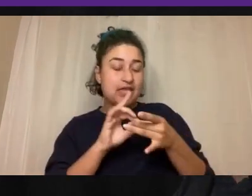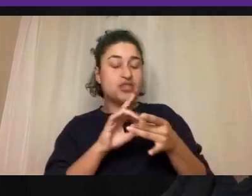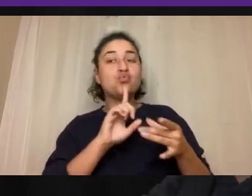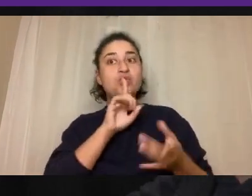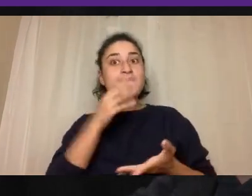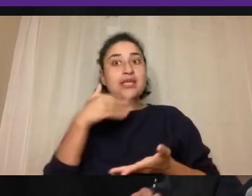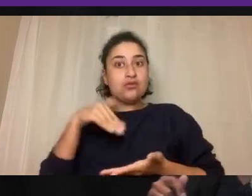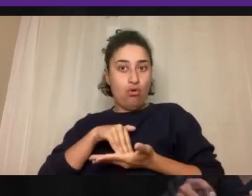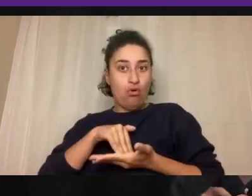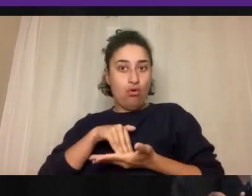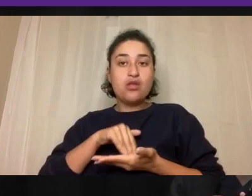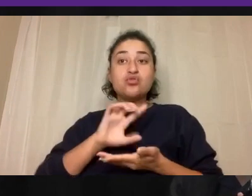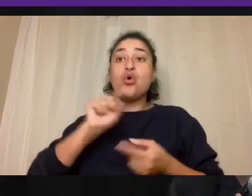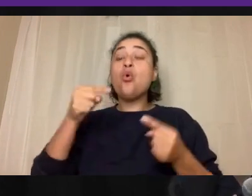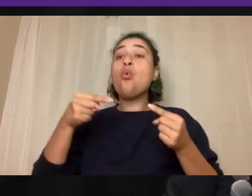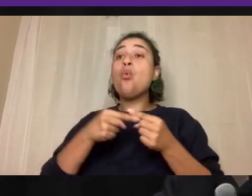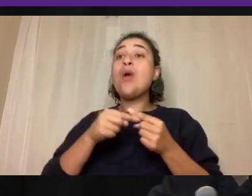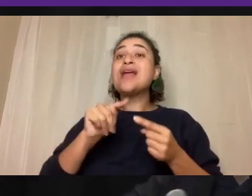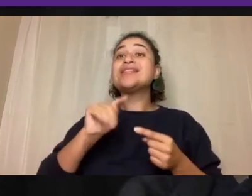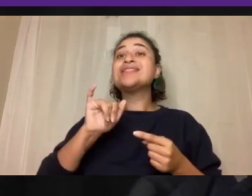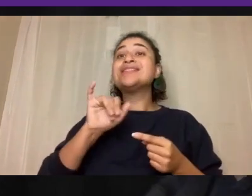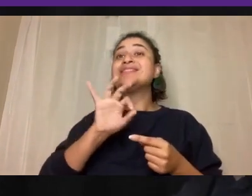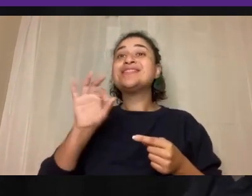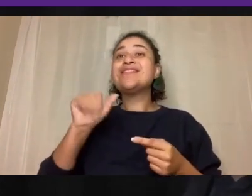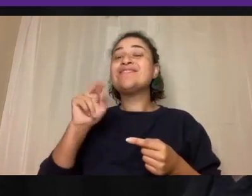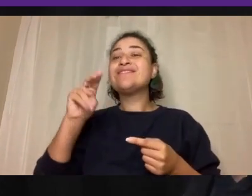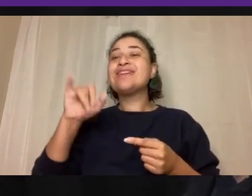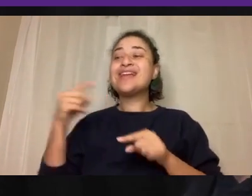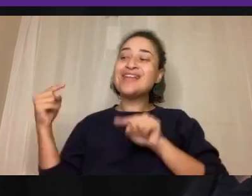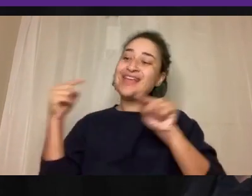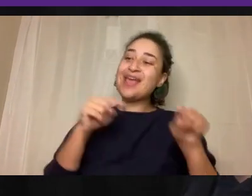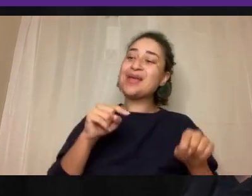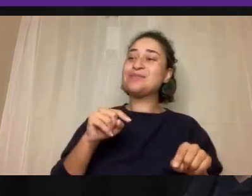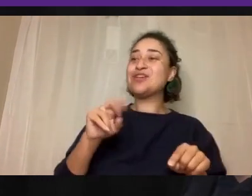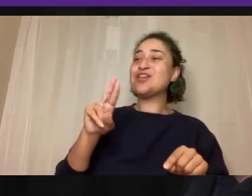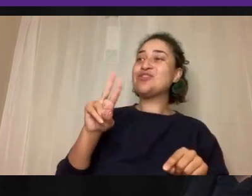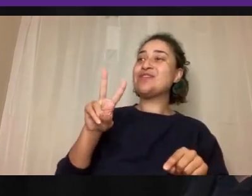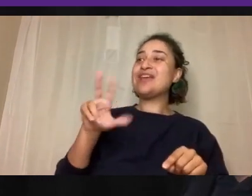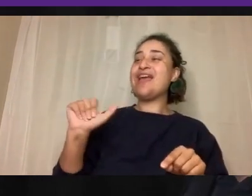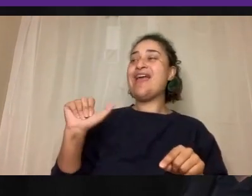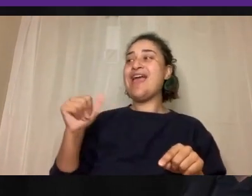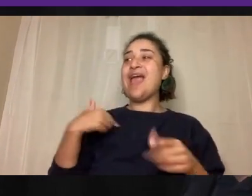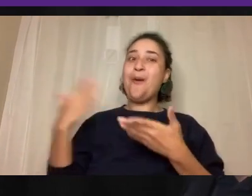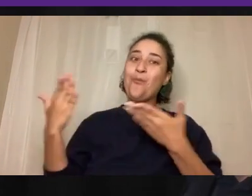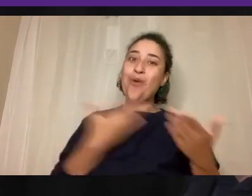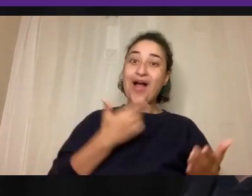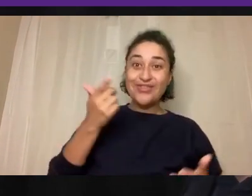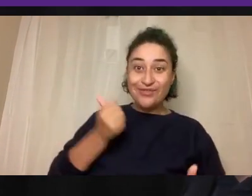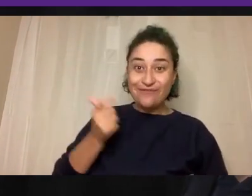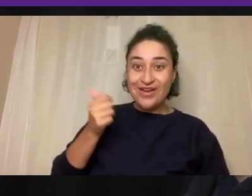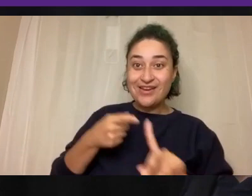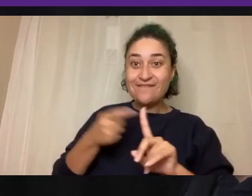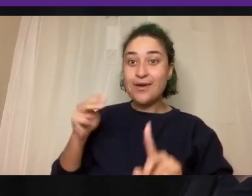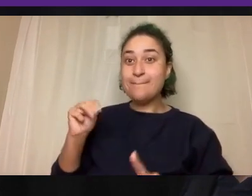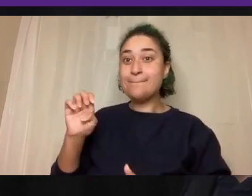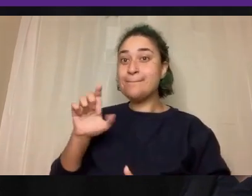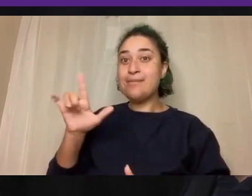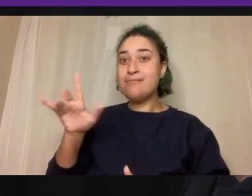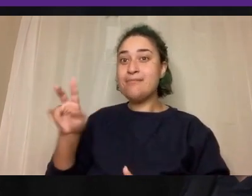when Tiffany came over to UVA and brought this funding, it was such an amazing collaboration, and we